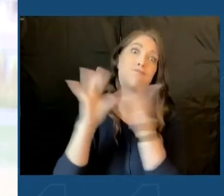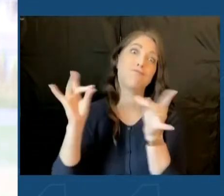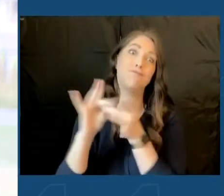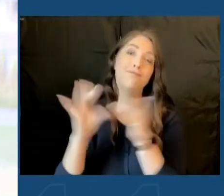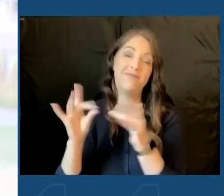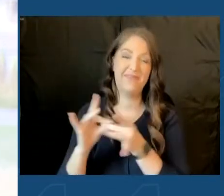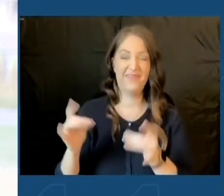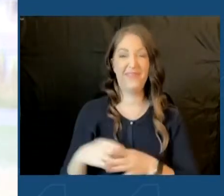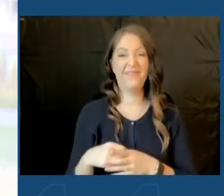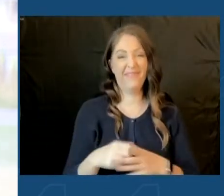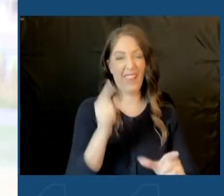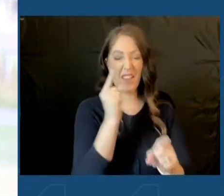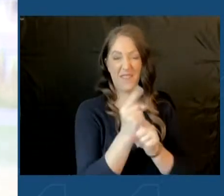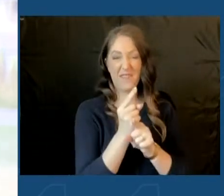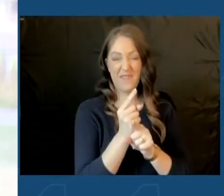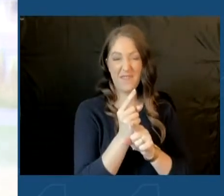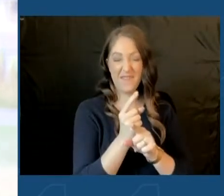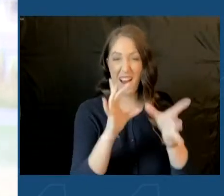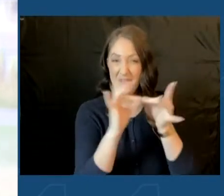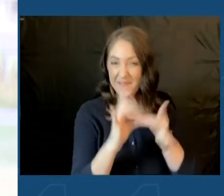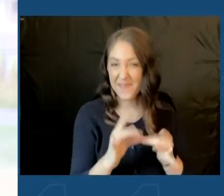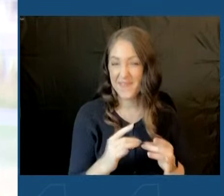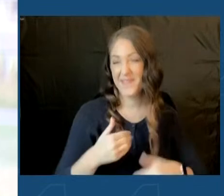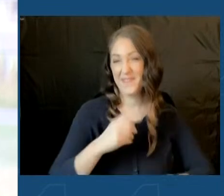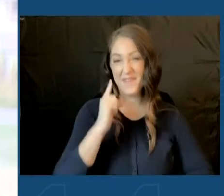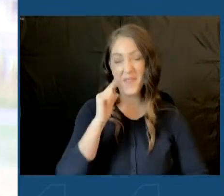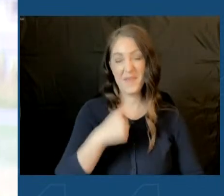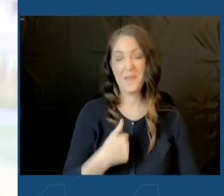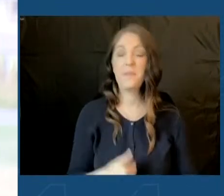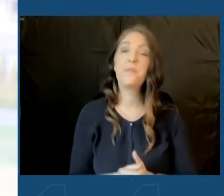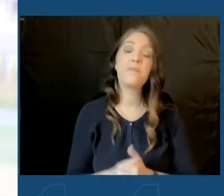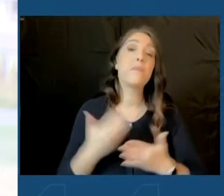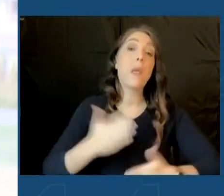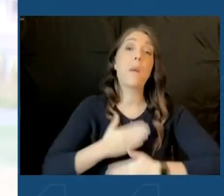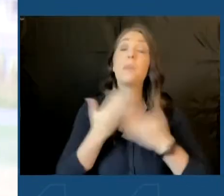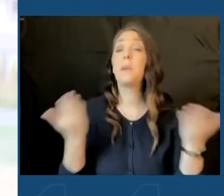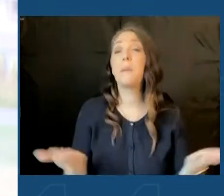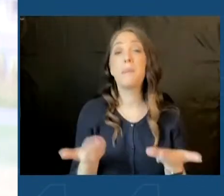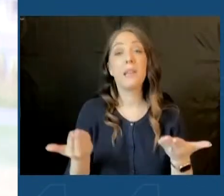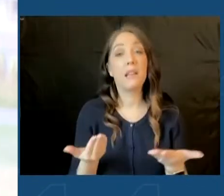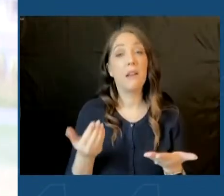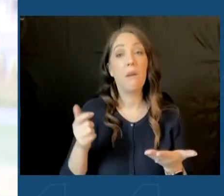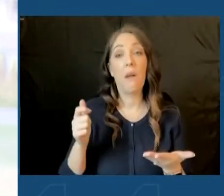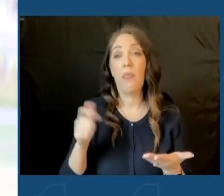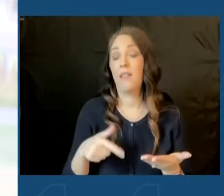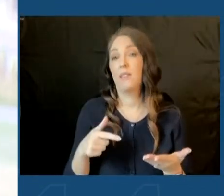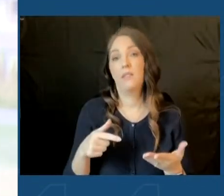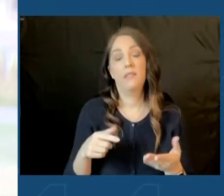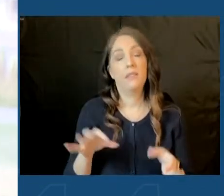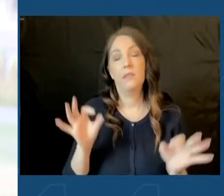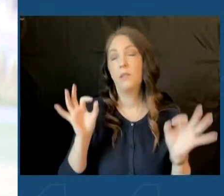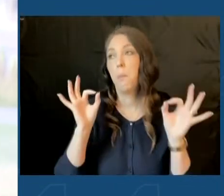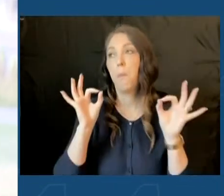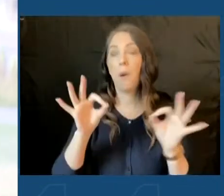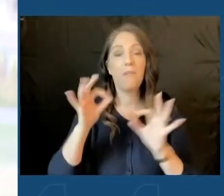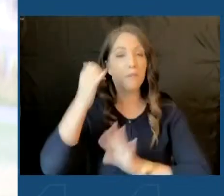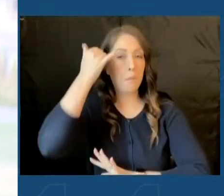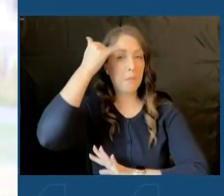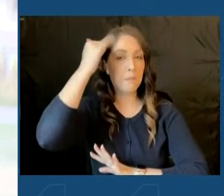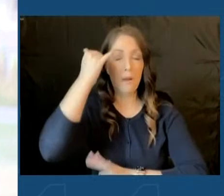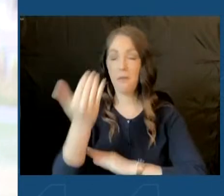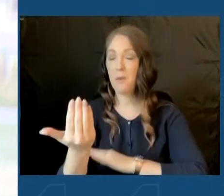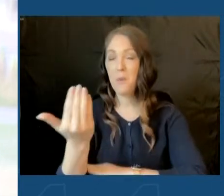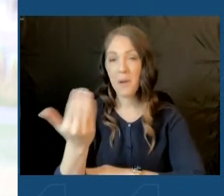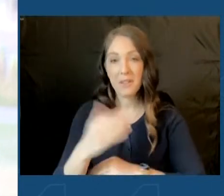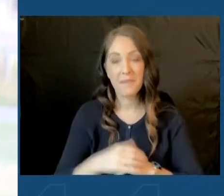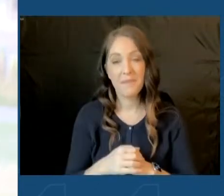right amount in mine. So delighted to be here with all of you on this quintessential Buffalo morning. And